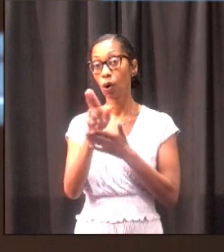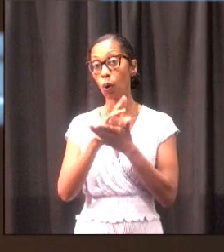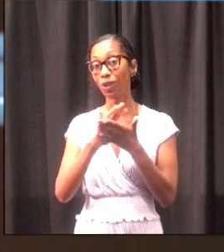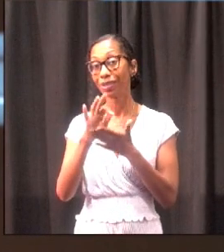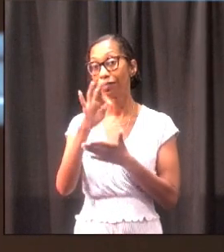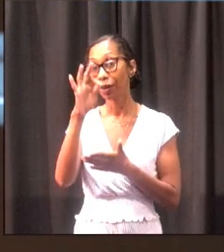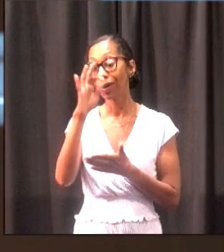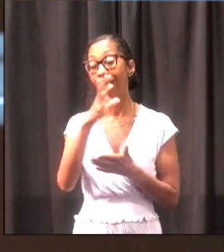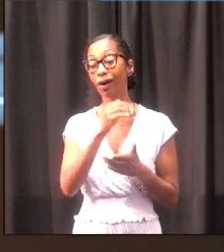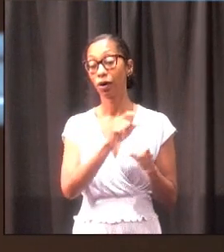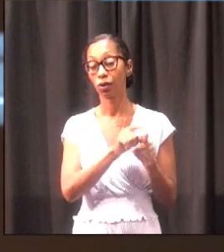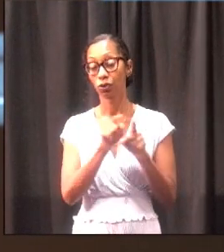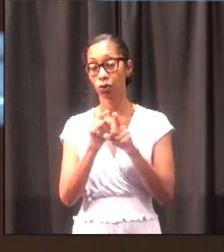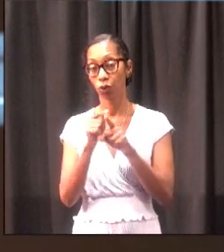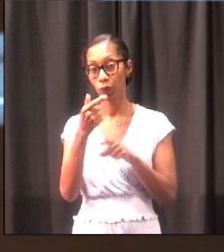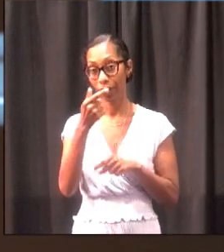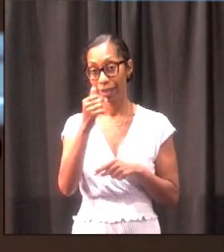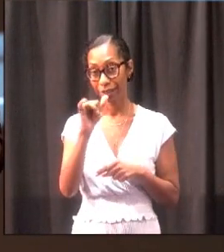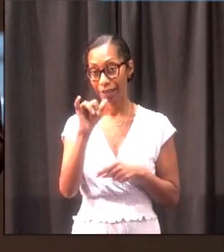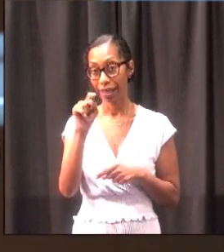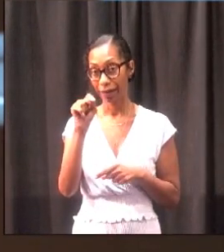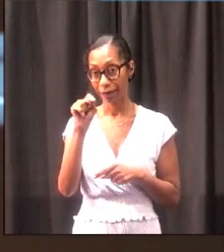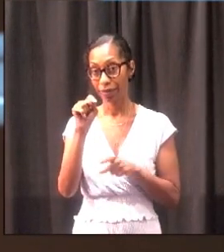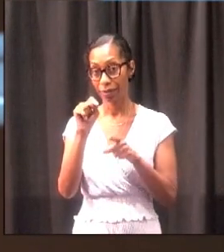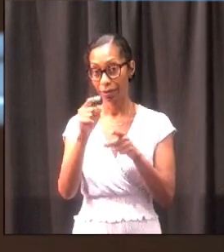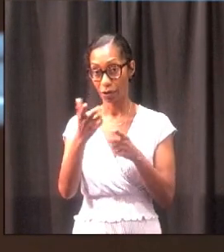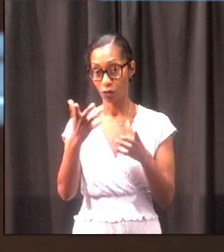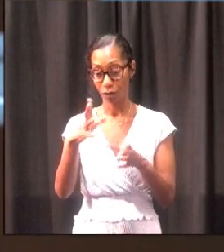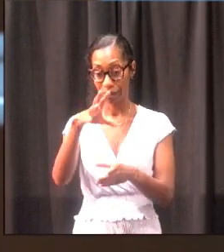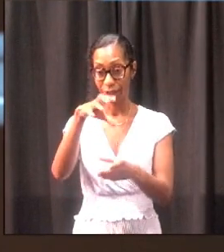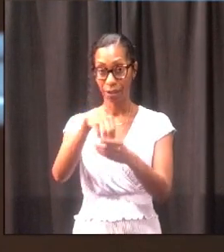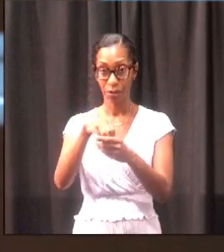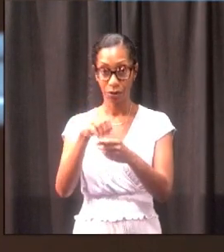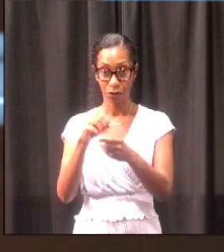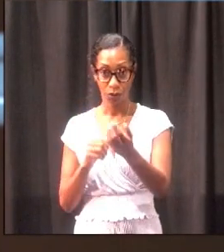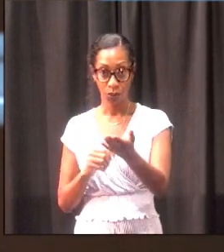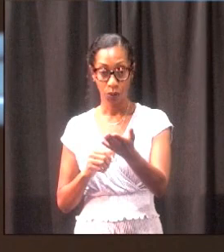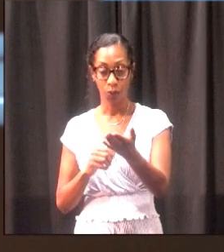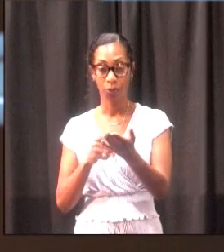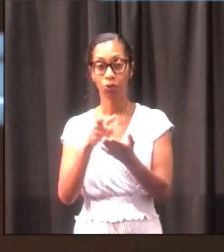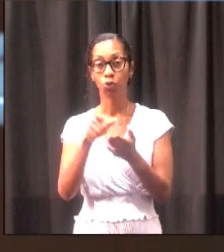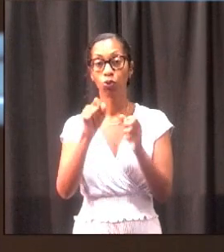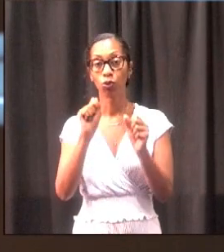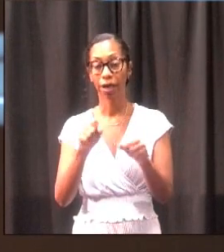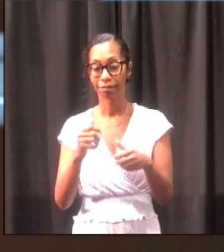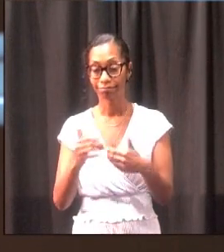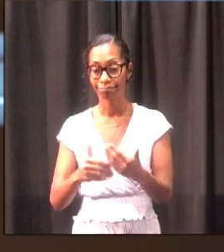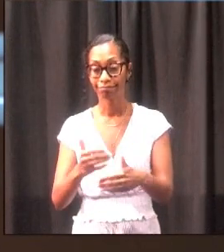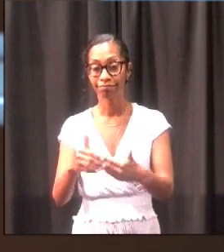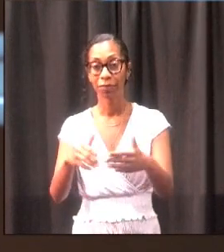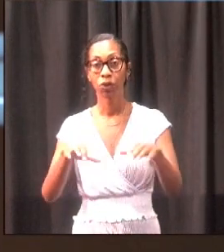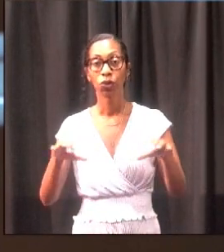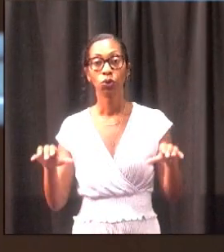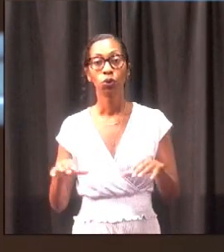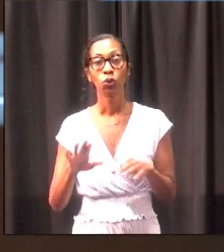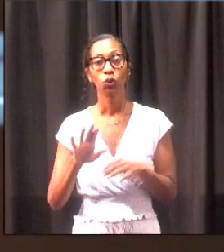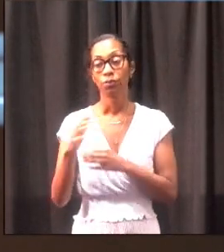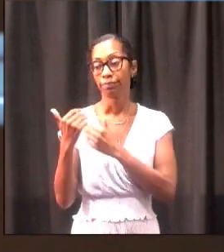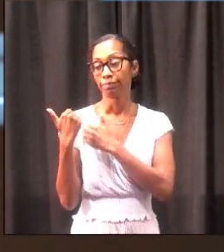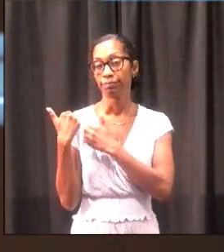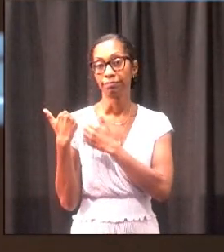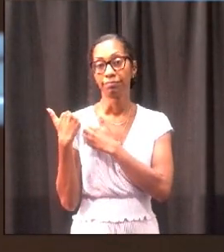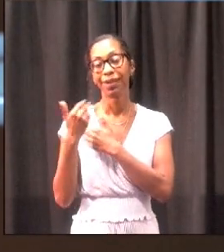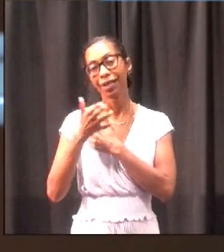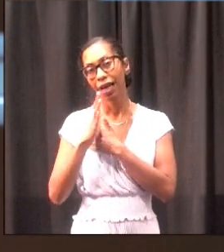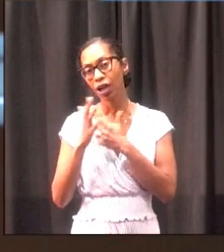there's a gift in you so that you may do what God has placed you on this earth to get done. He has placed